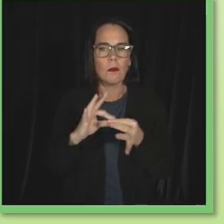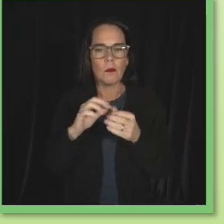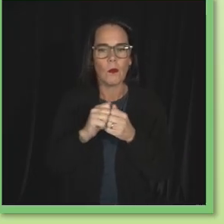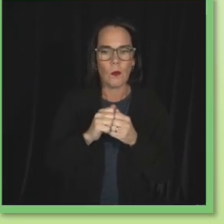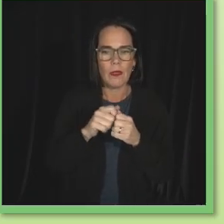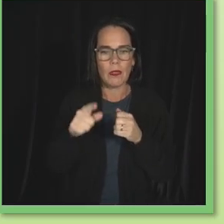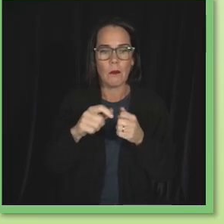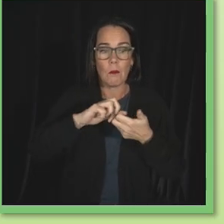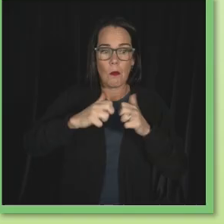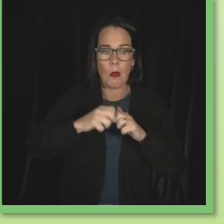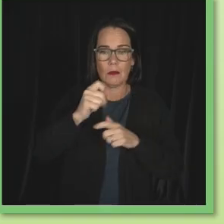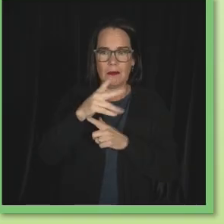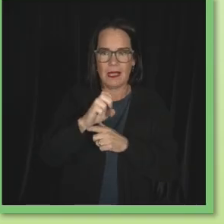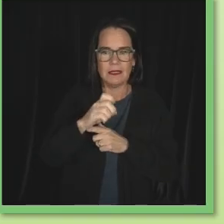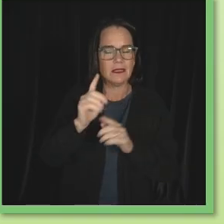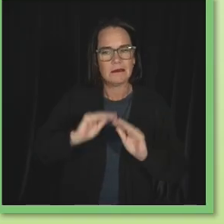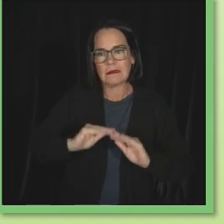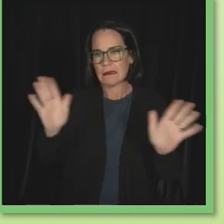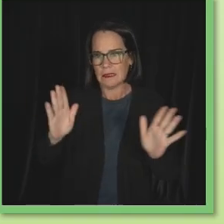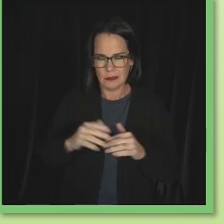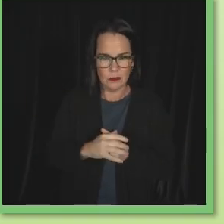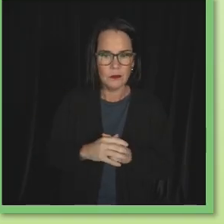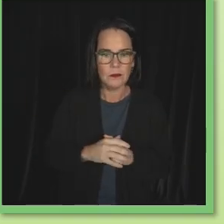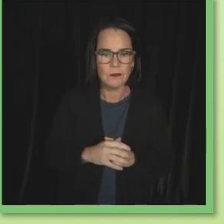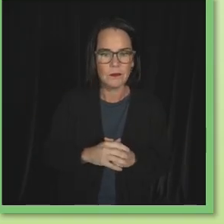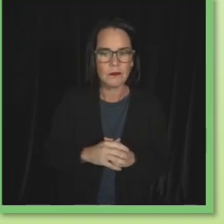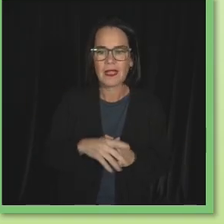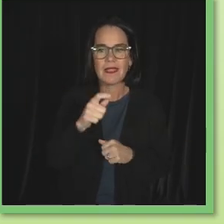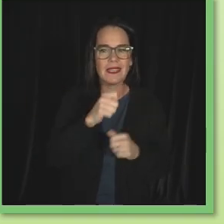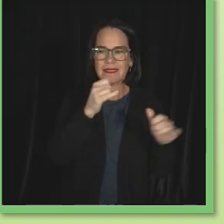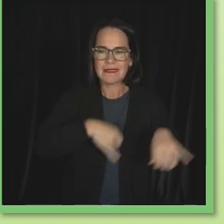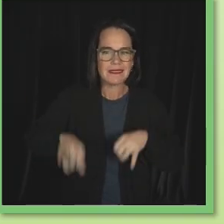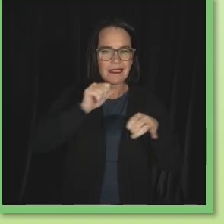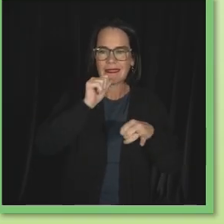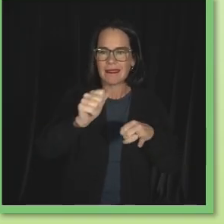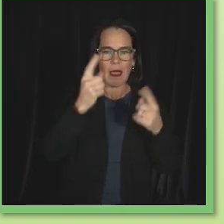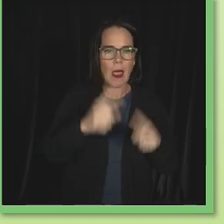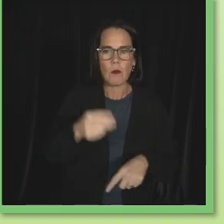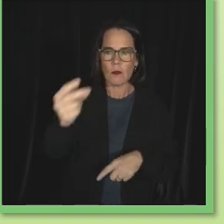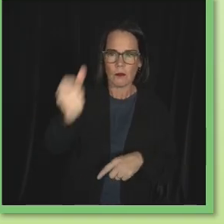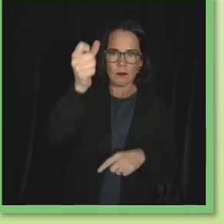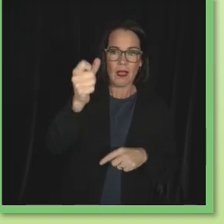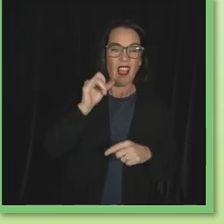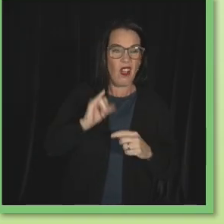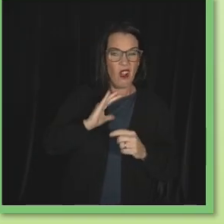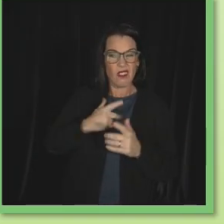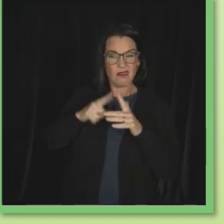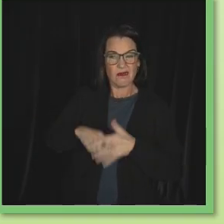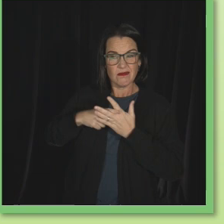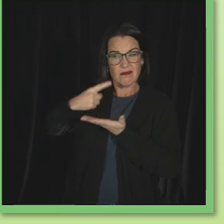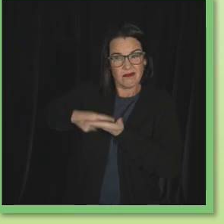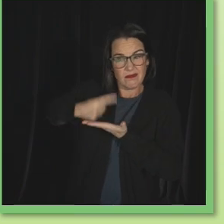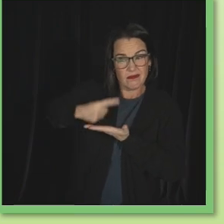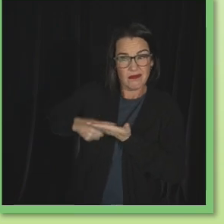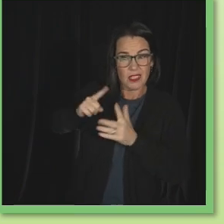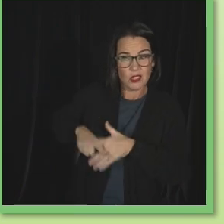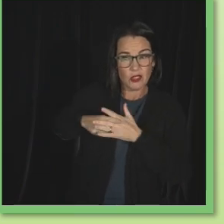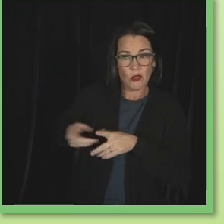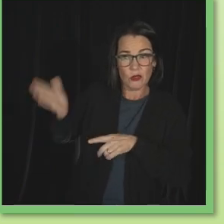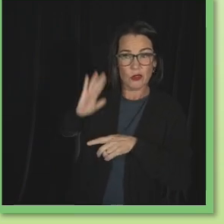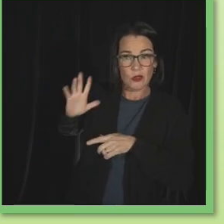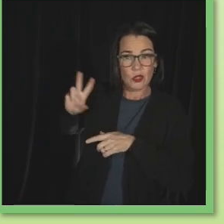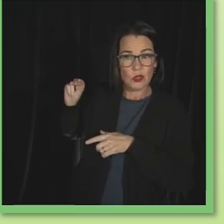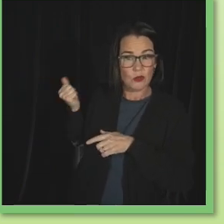didn't happen overnight. It has been a decade-long conversation starting back in 2015 with the CNI